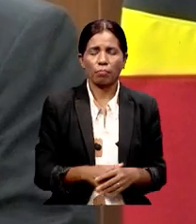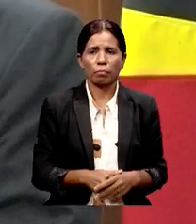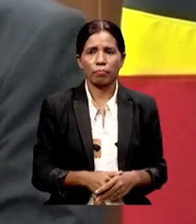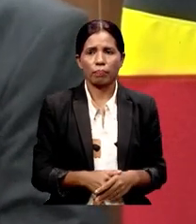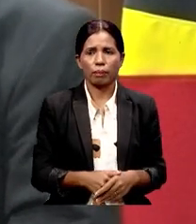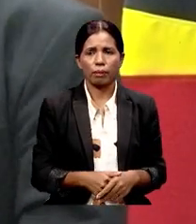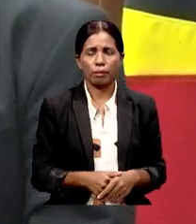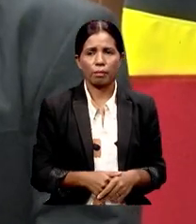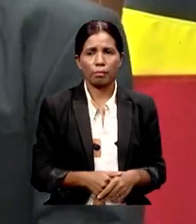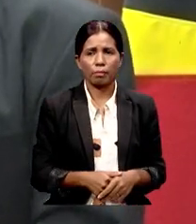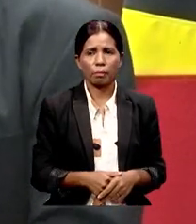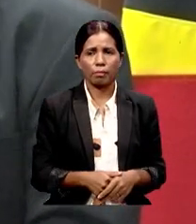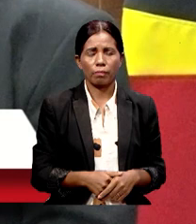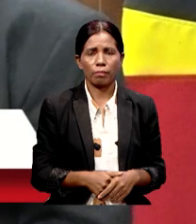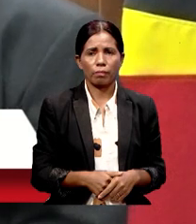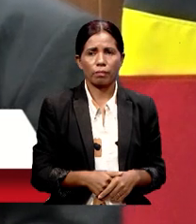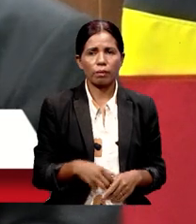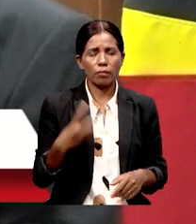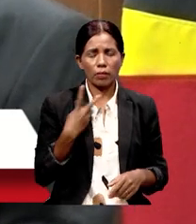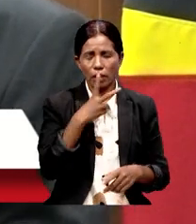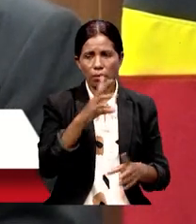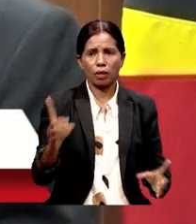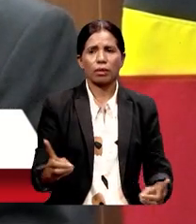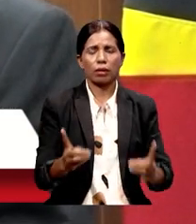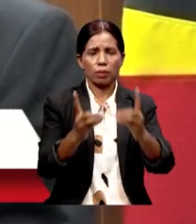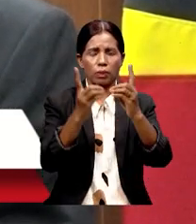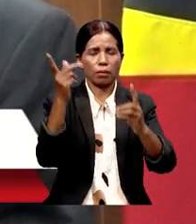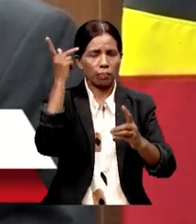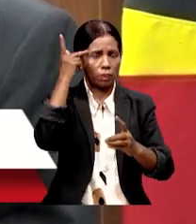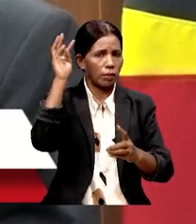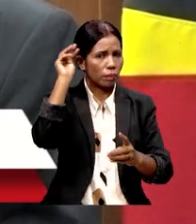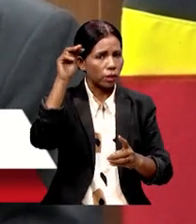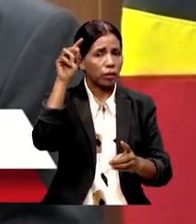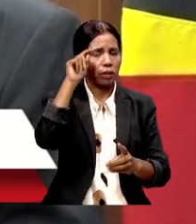e honra to be able to meet with Prime Minister Xanana,